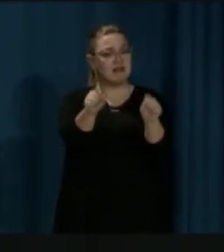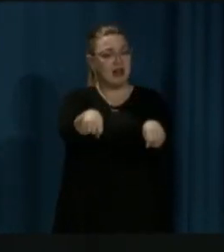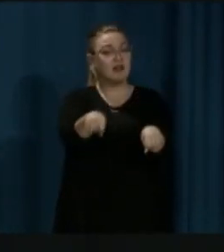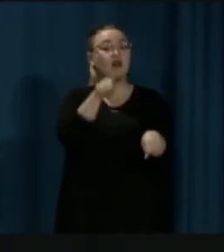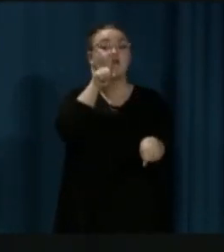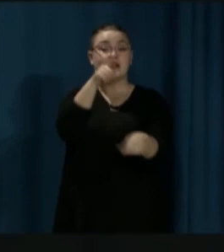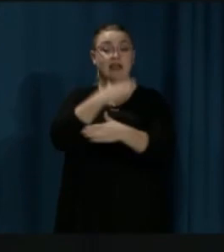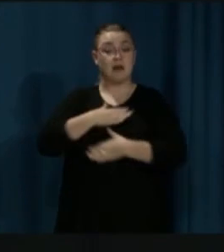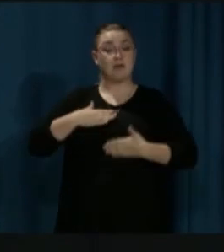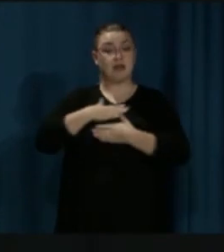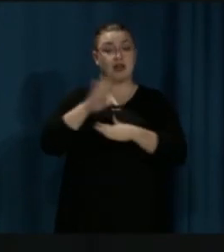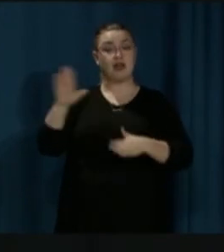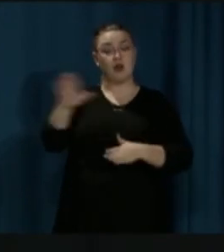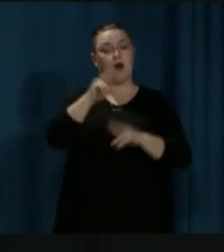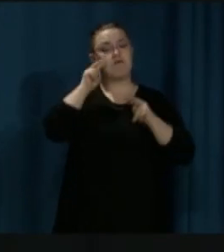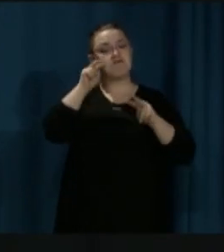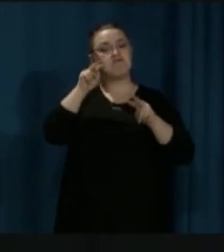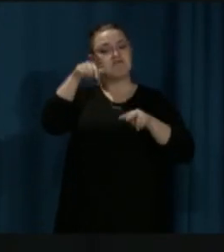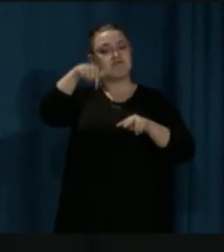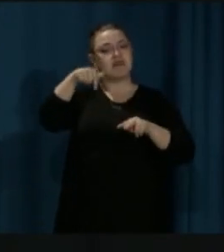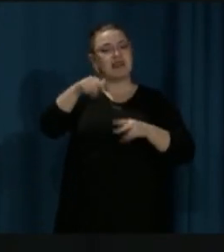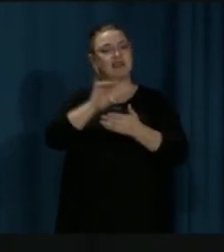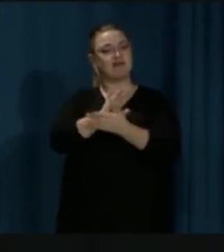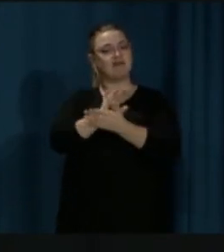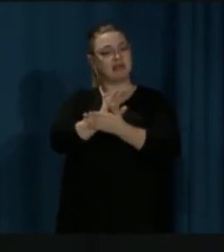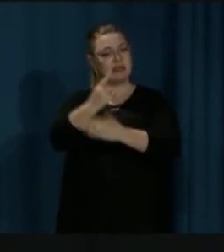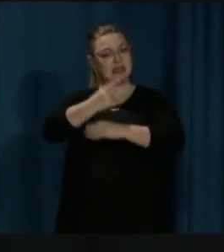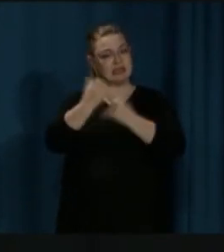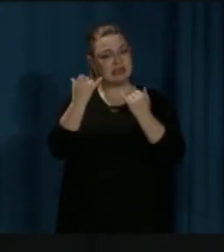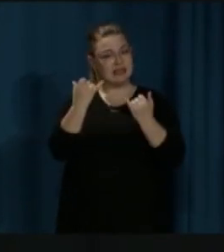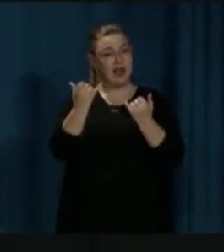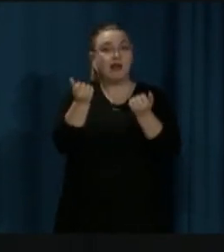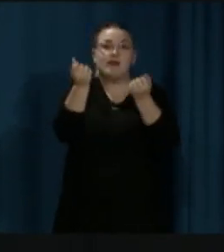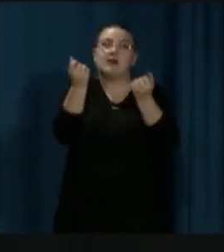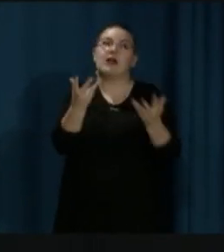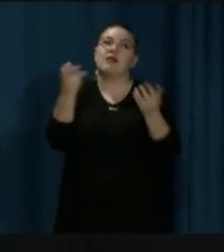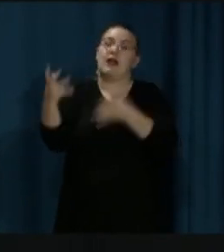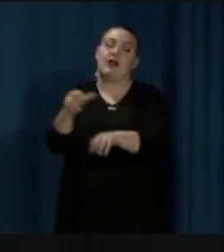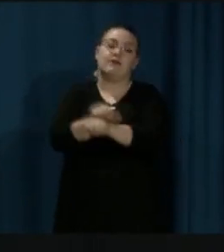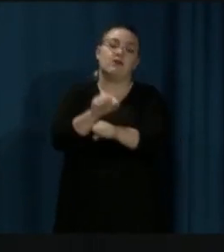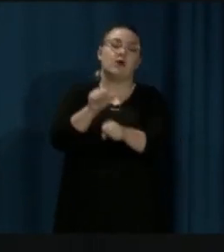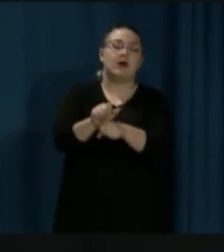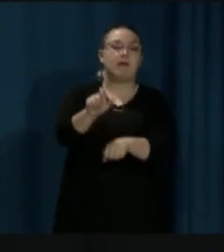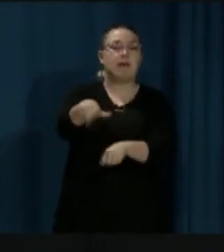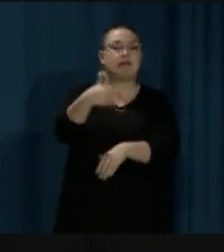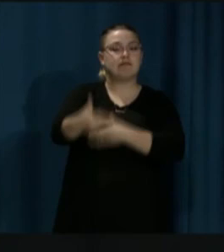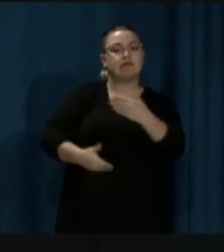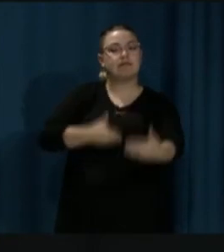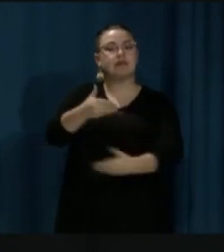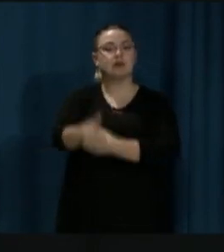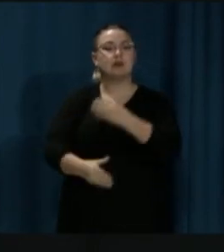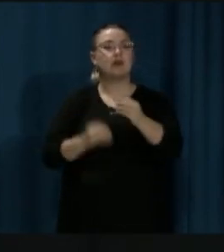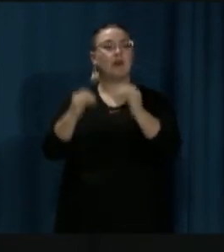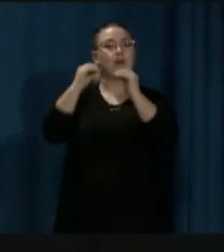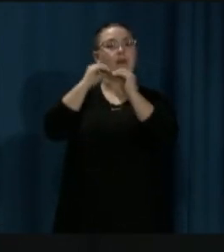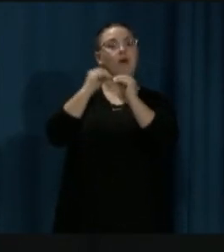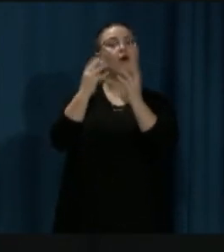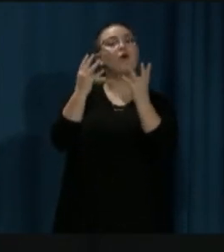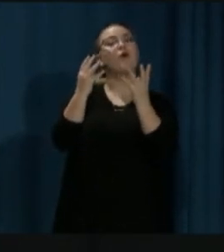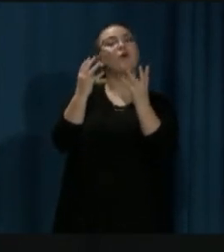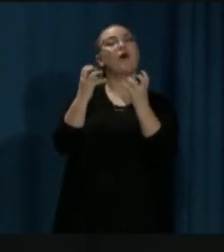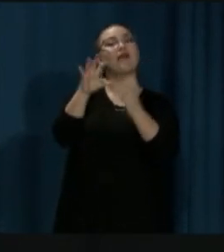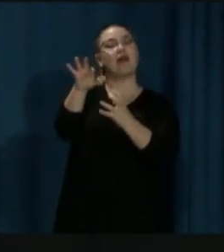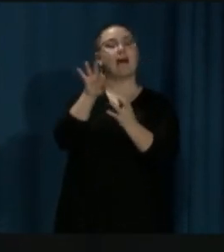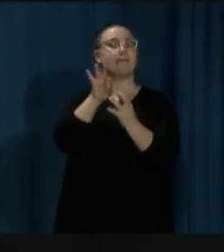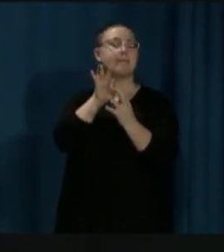us here today. There's a lot of work that needs to be done still as we continue to work actively and create that more